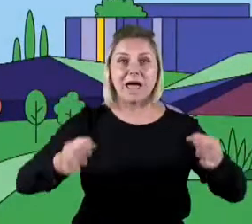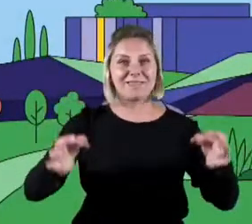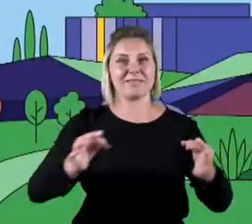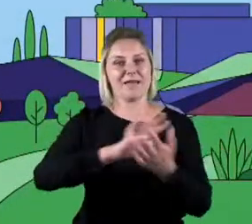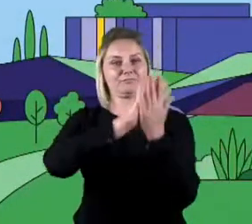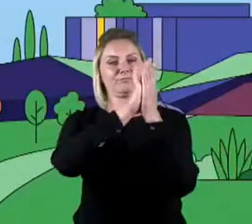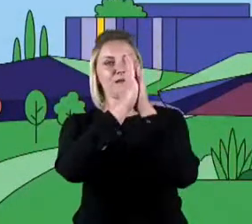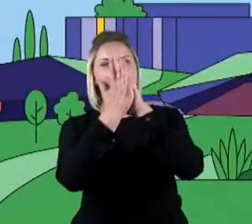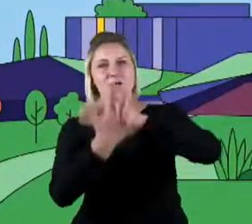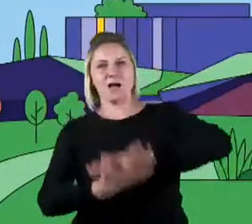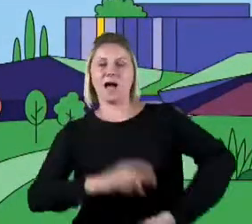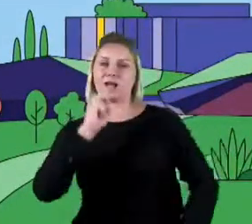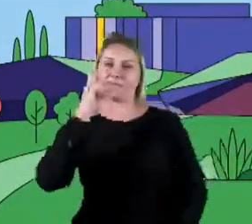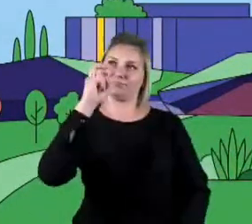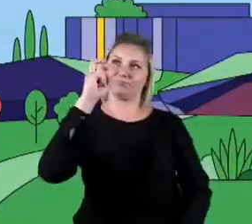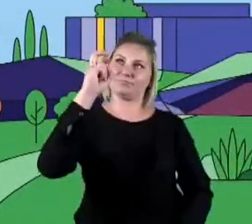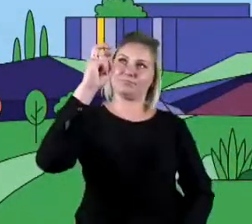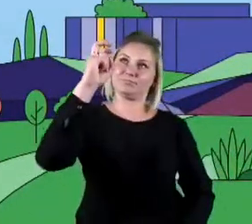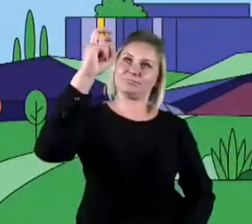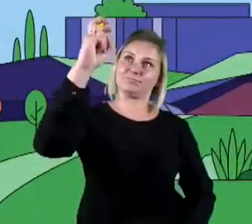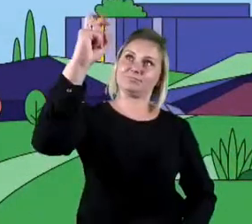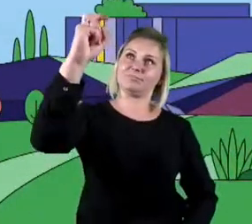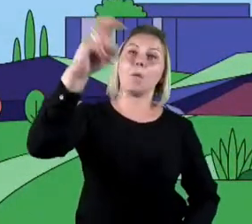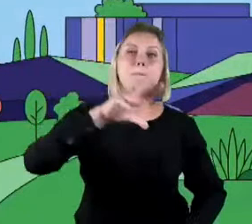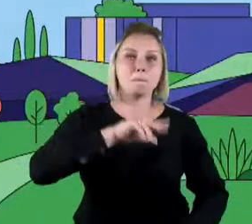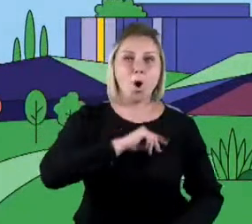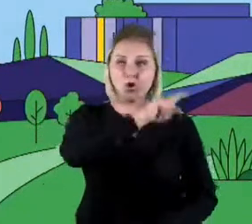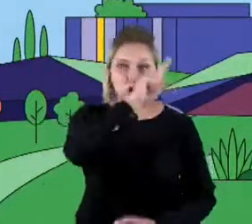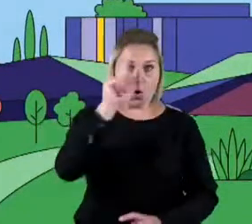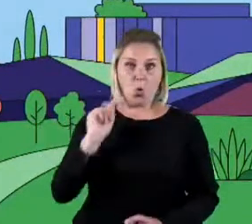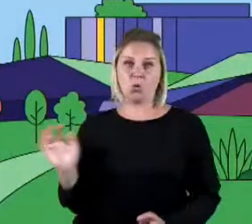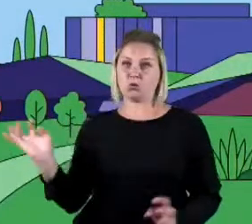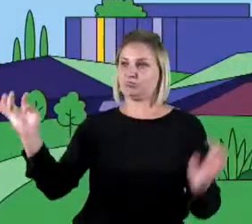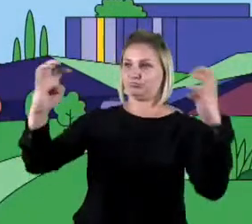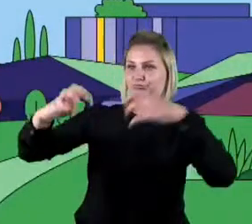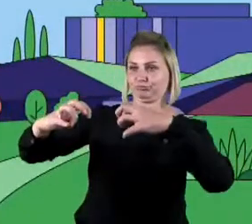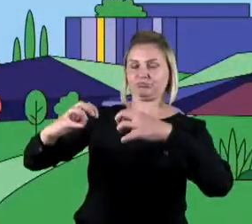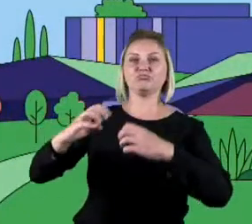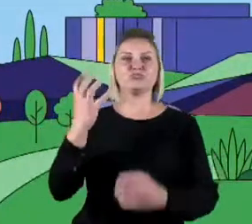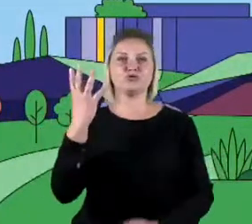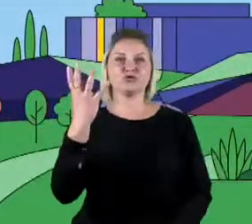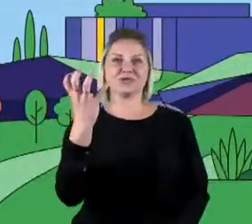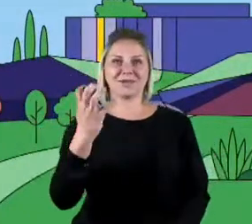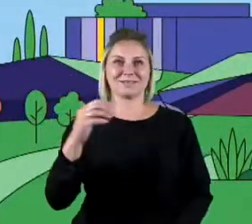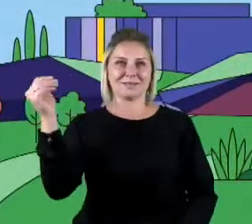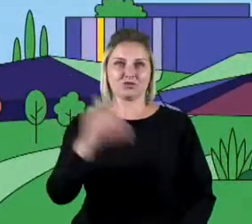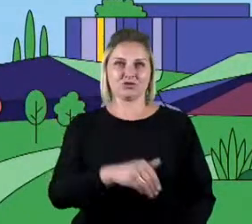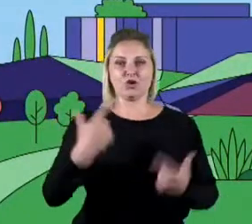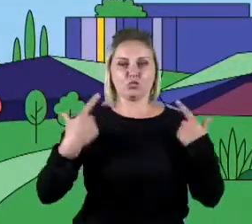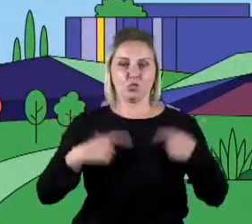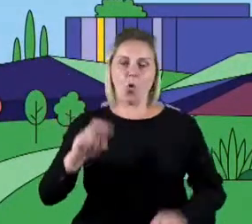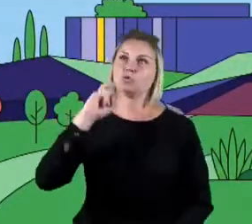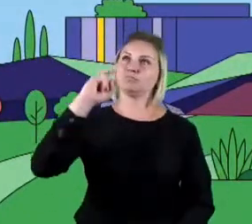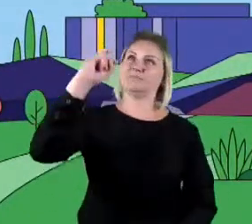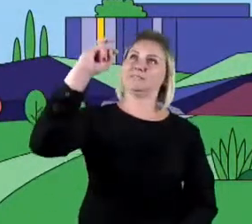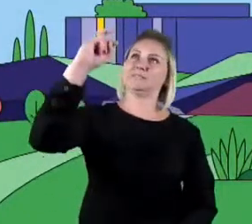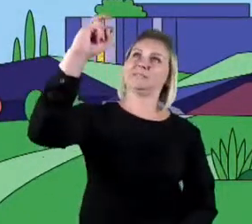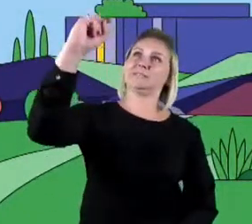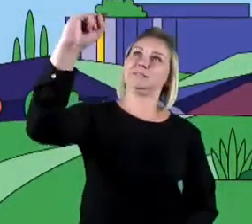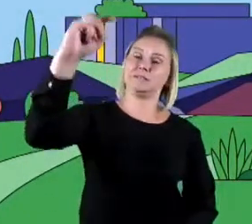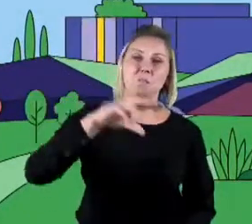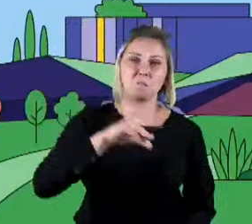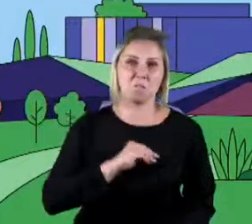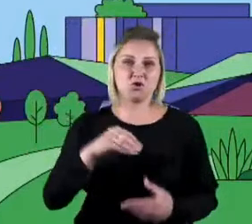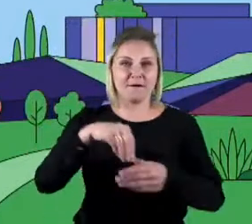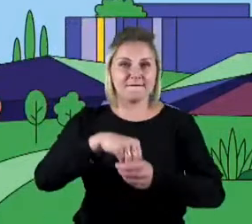we adjusted this technology that allows for mass transport for the